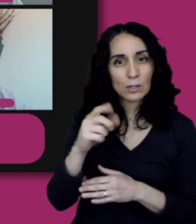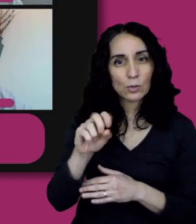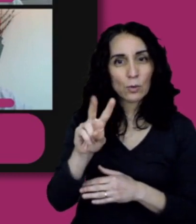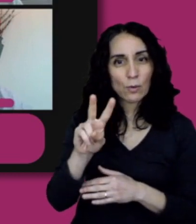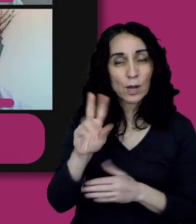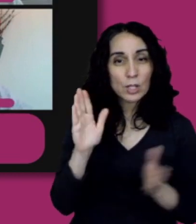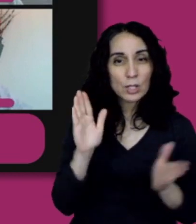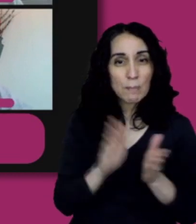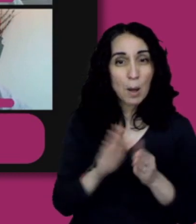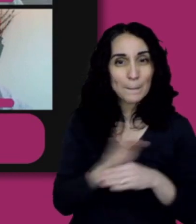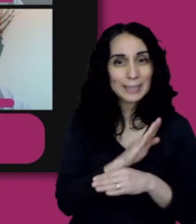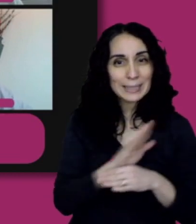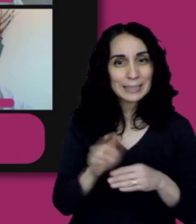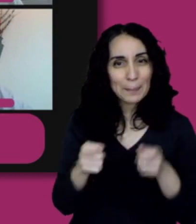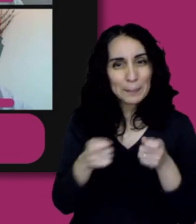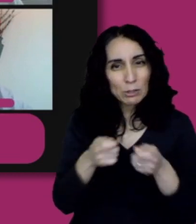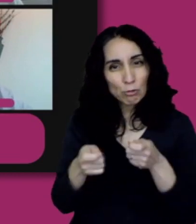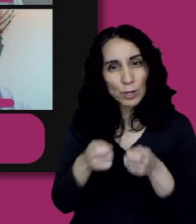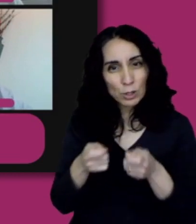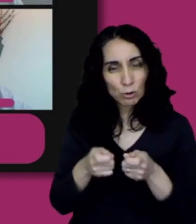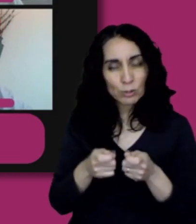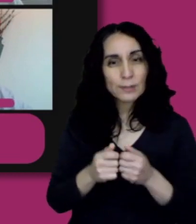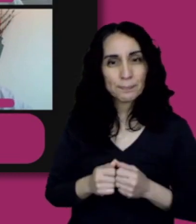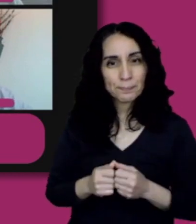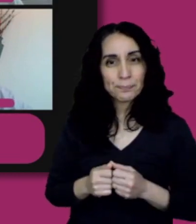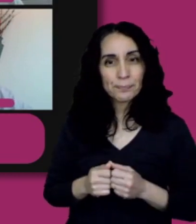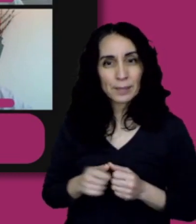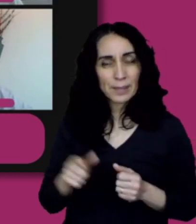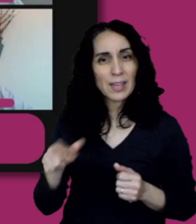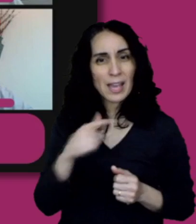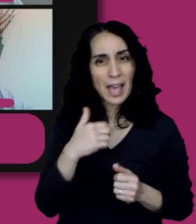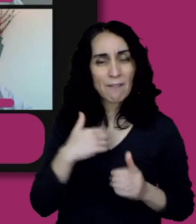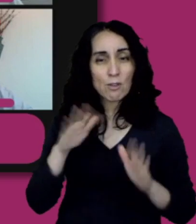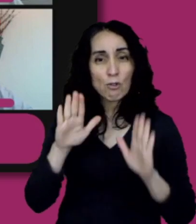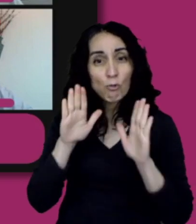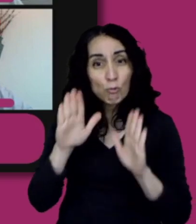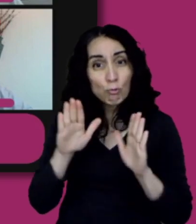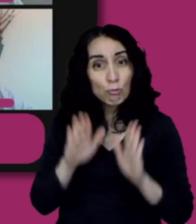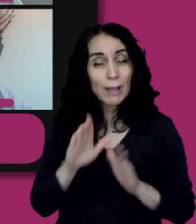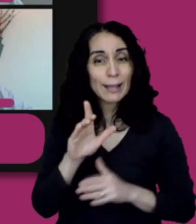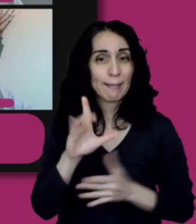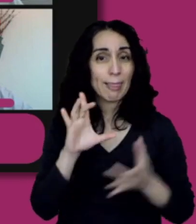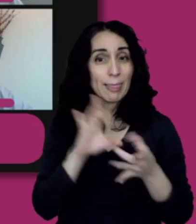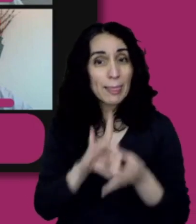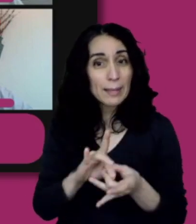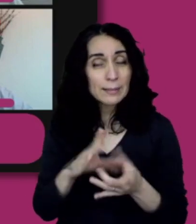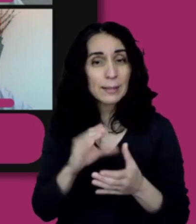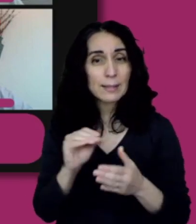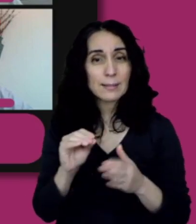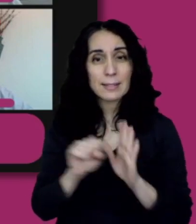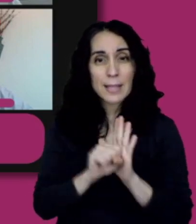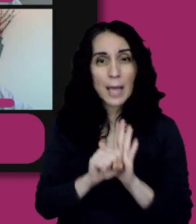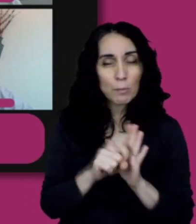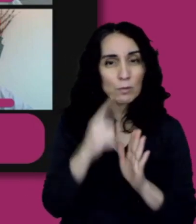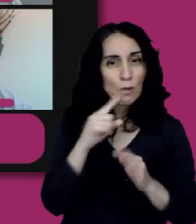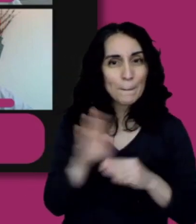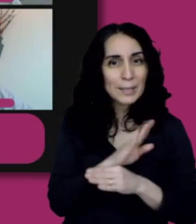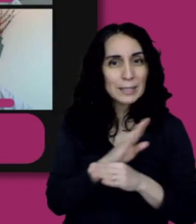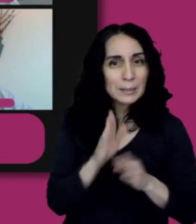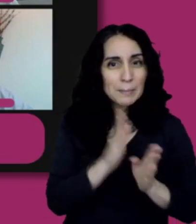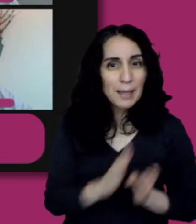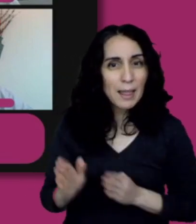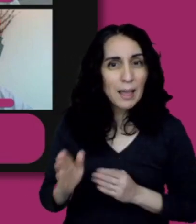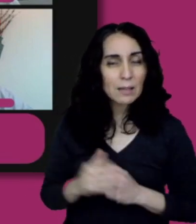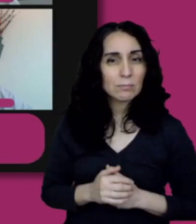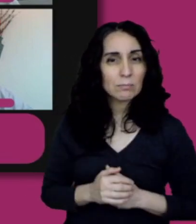website, which is the Small Business Administration. They do have great links and samples of business